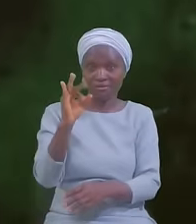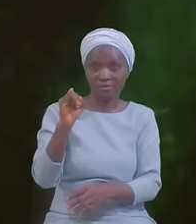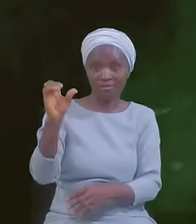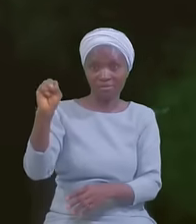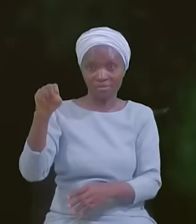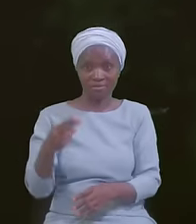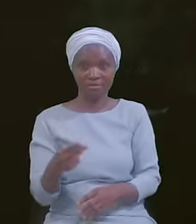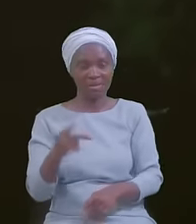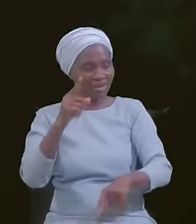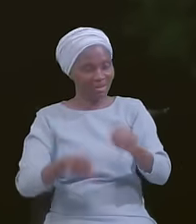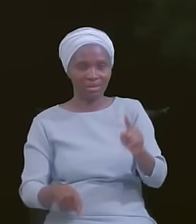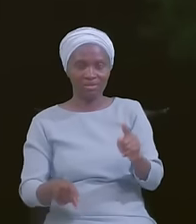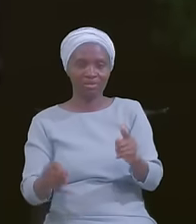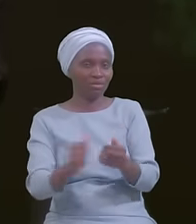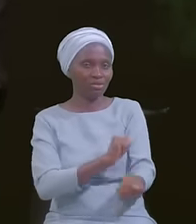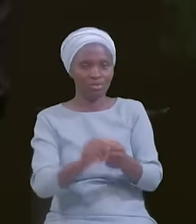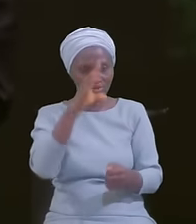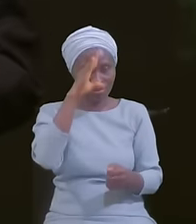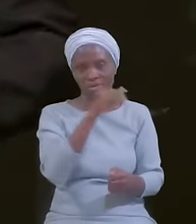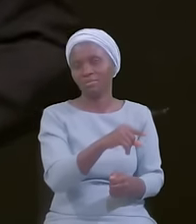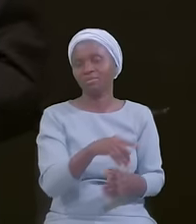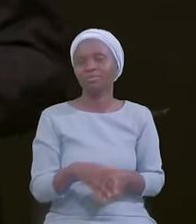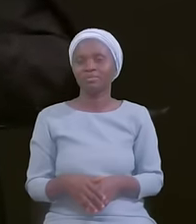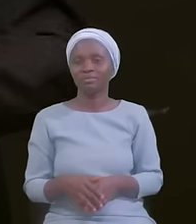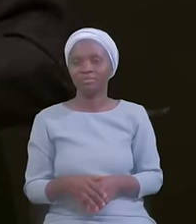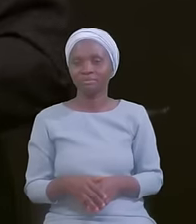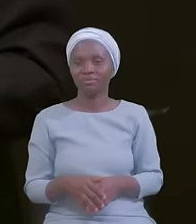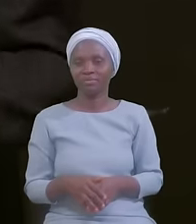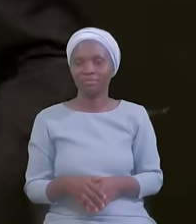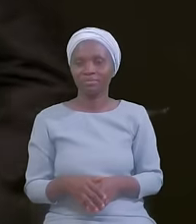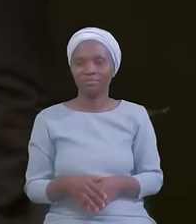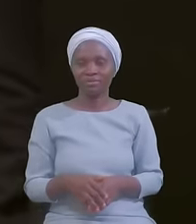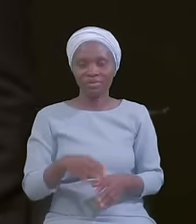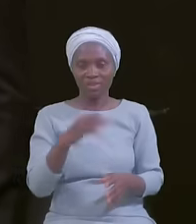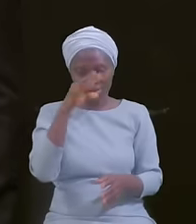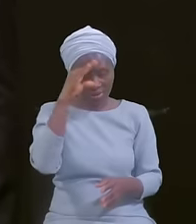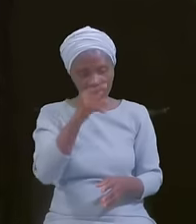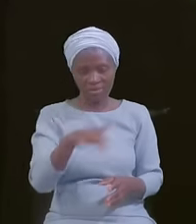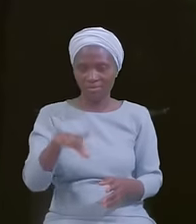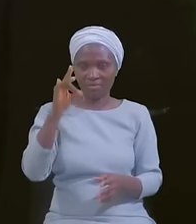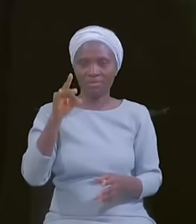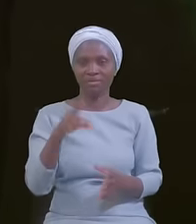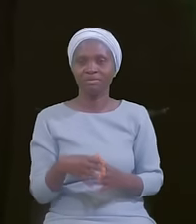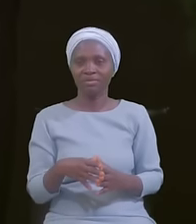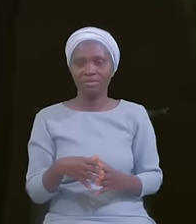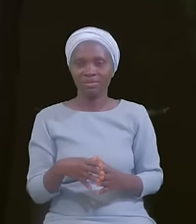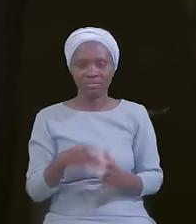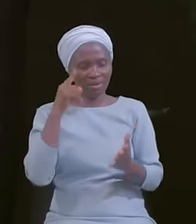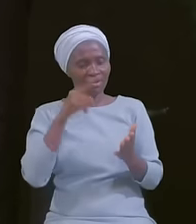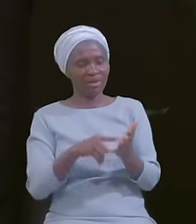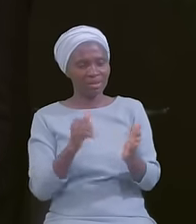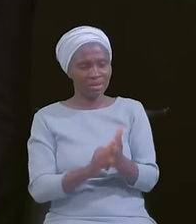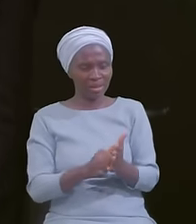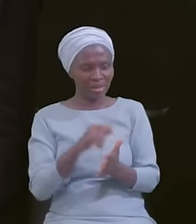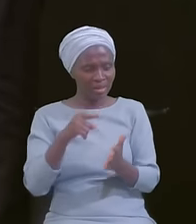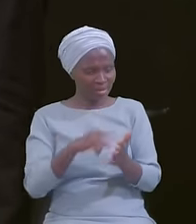eat him up. You know, the fish just discovered, look at this. This one will be sweet